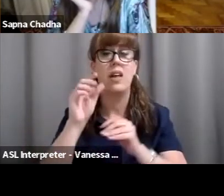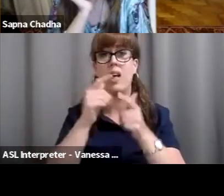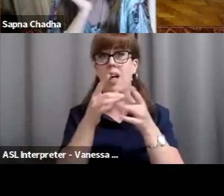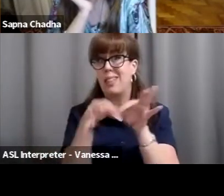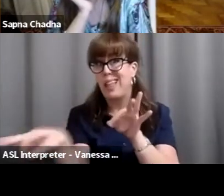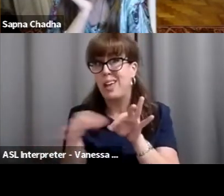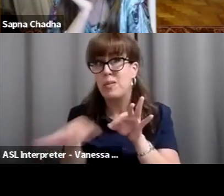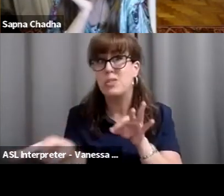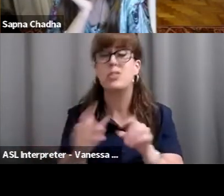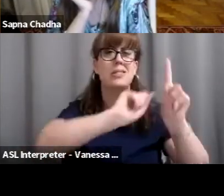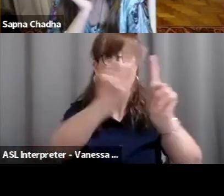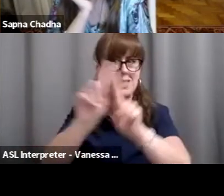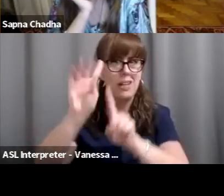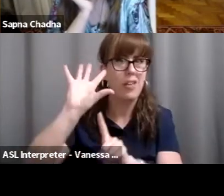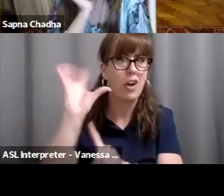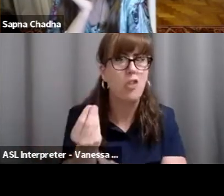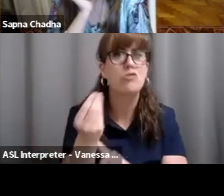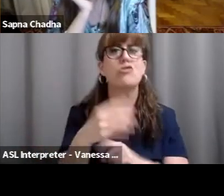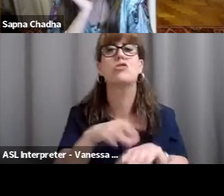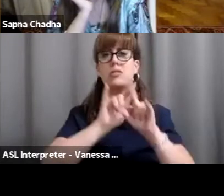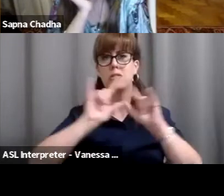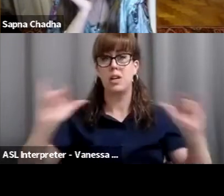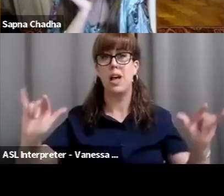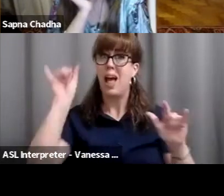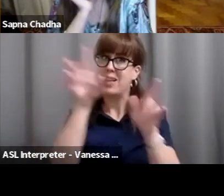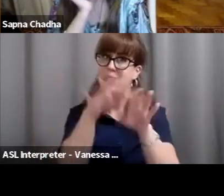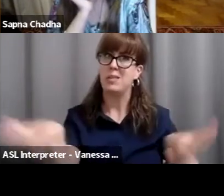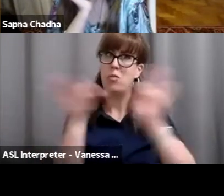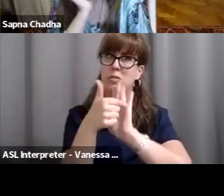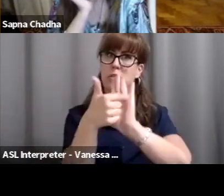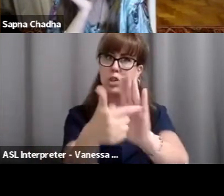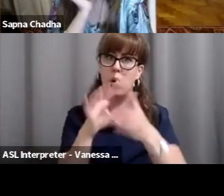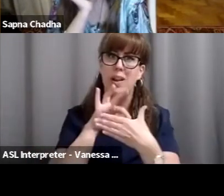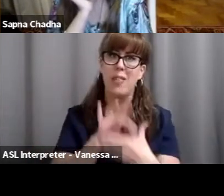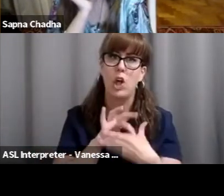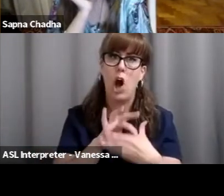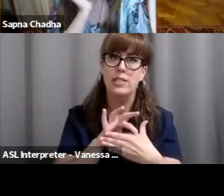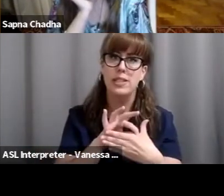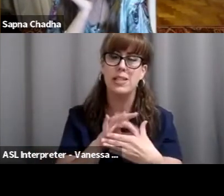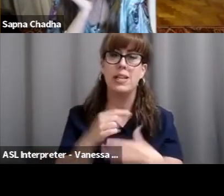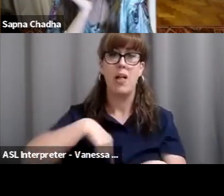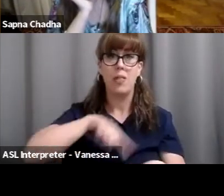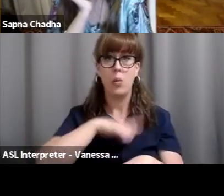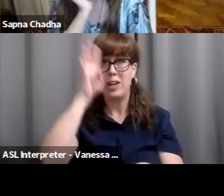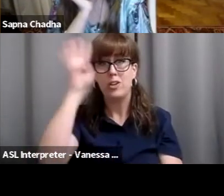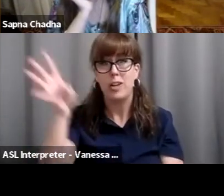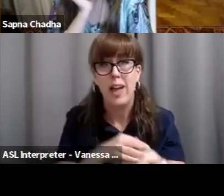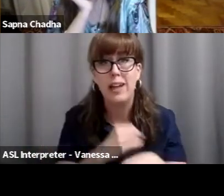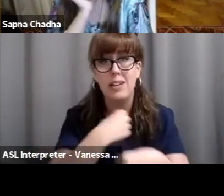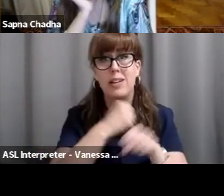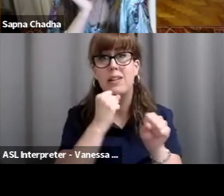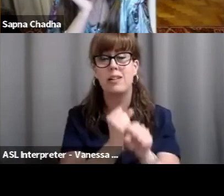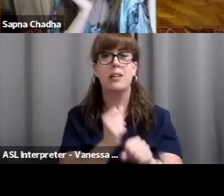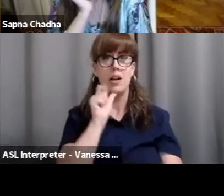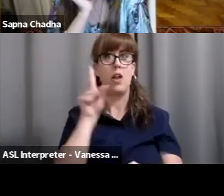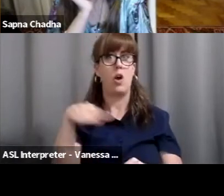kind of the content we create, but not just from what we're doing in front of the camera, but also for our employees.